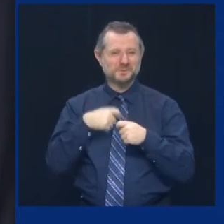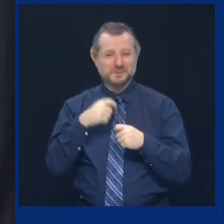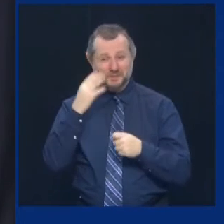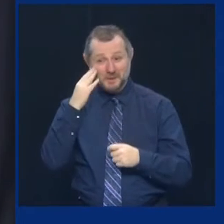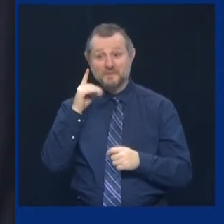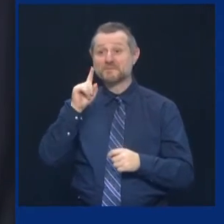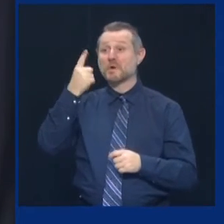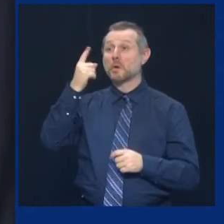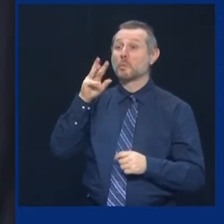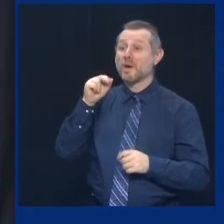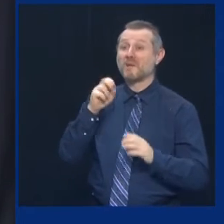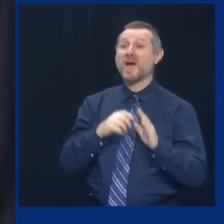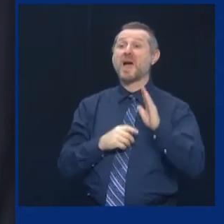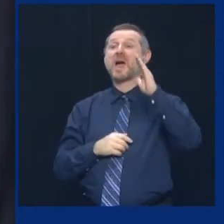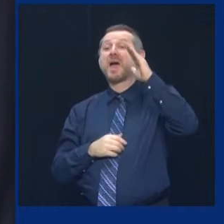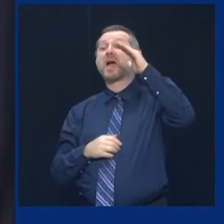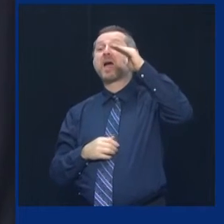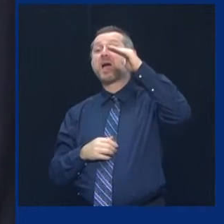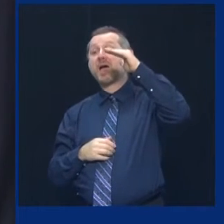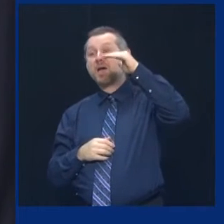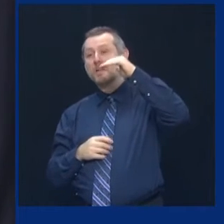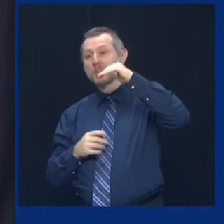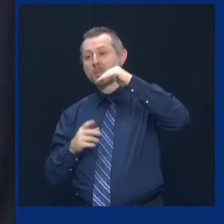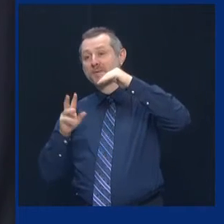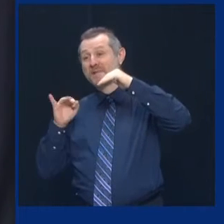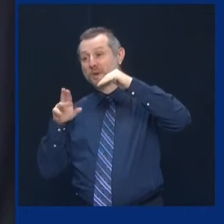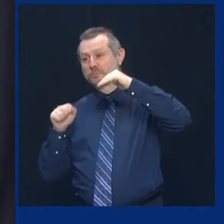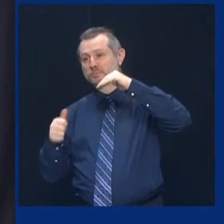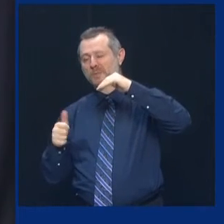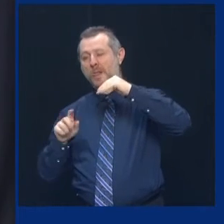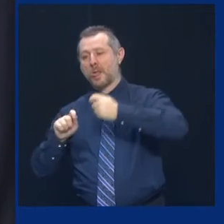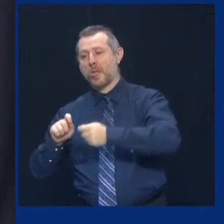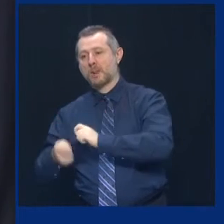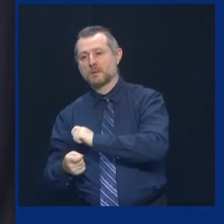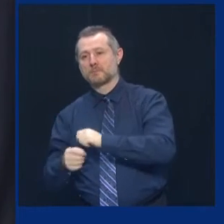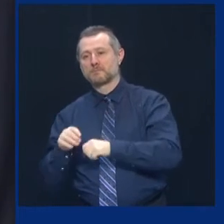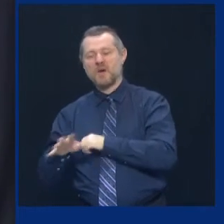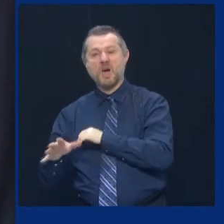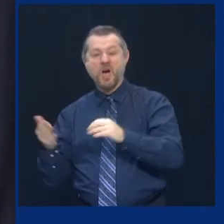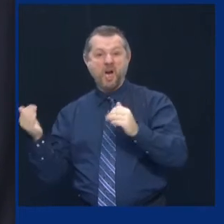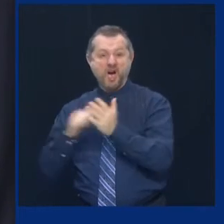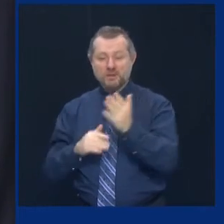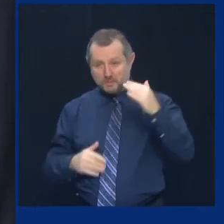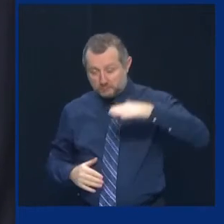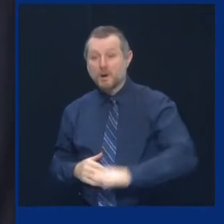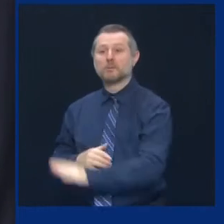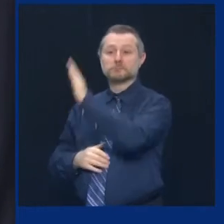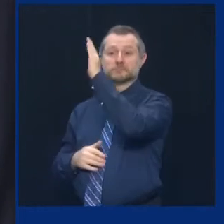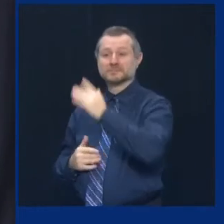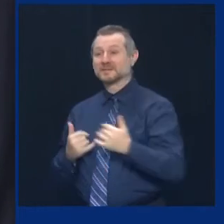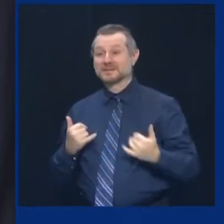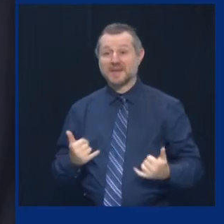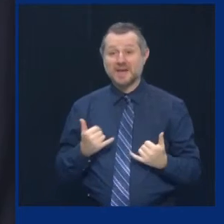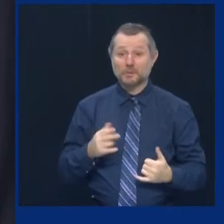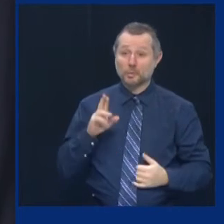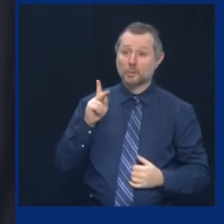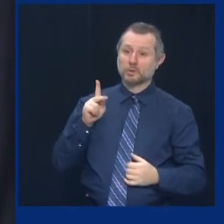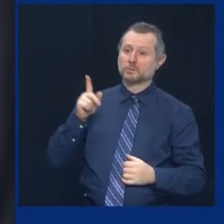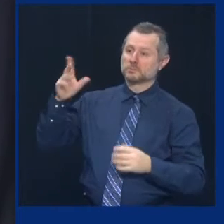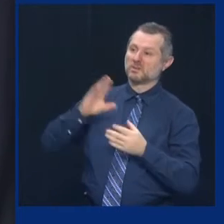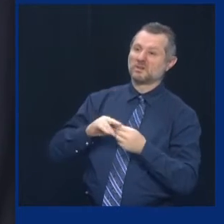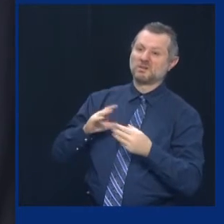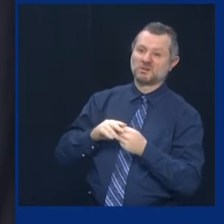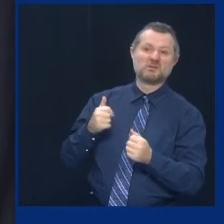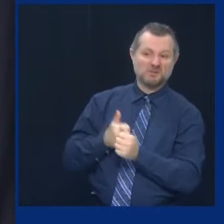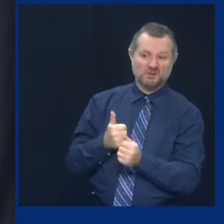and then you have a second wave. This is a mutated virus that they think, according to